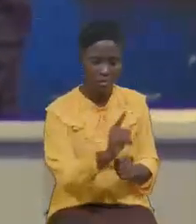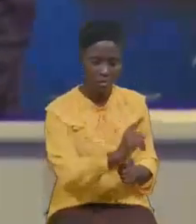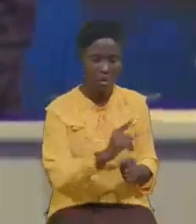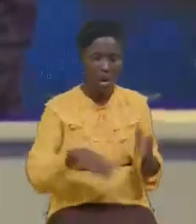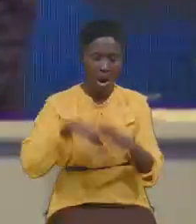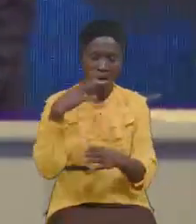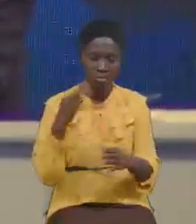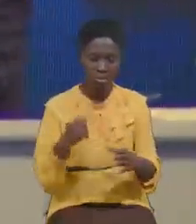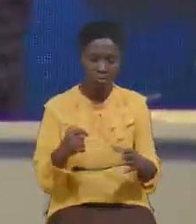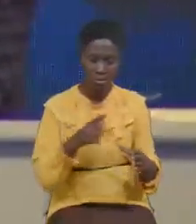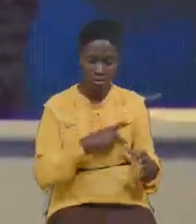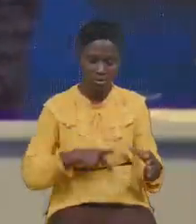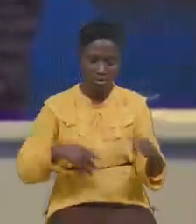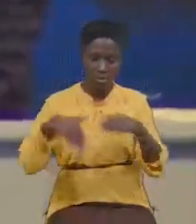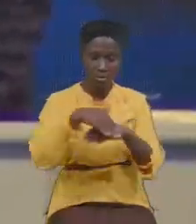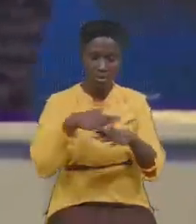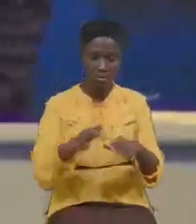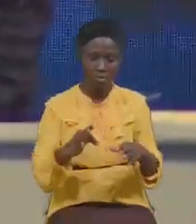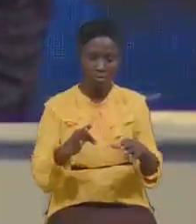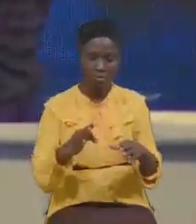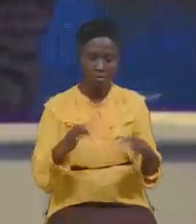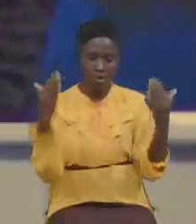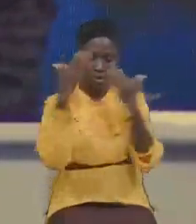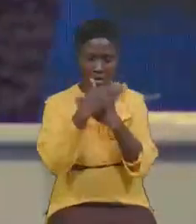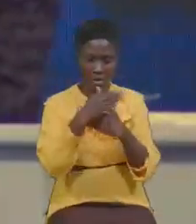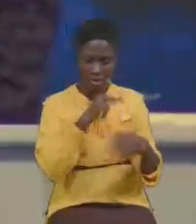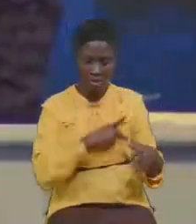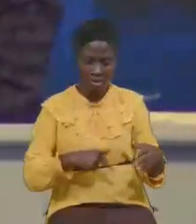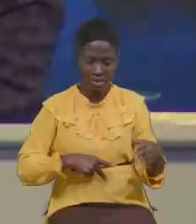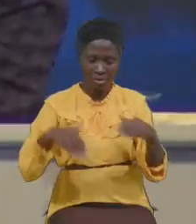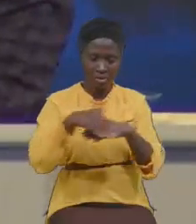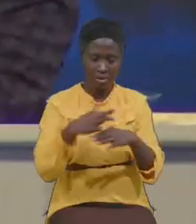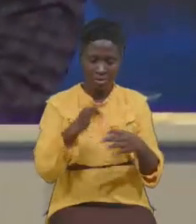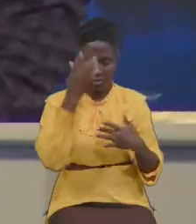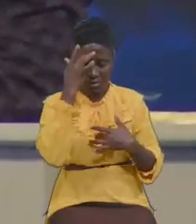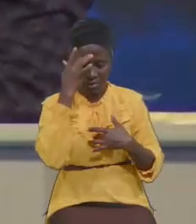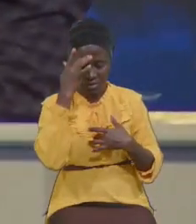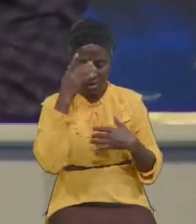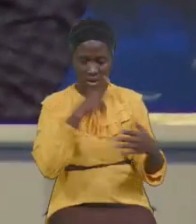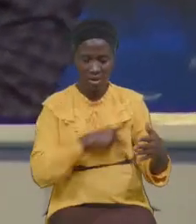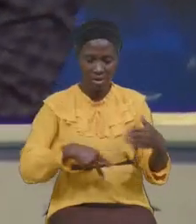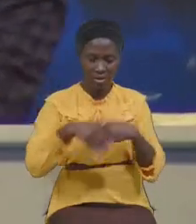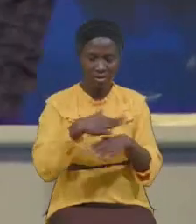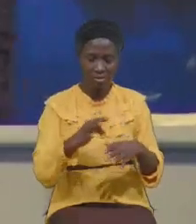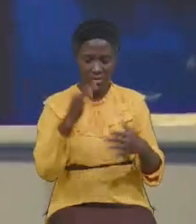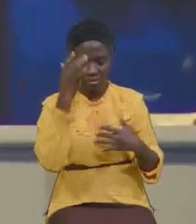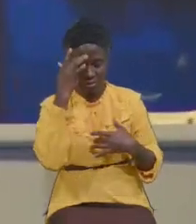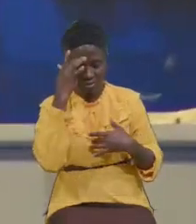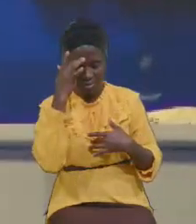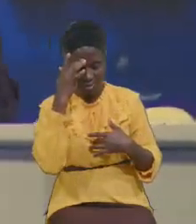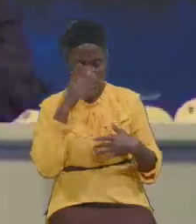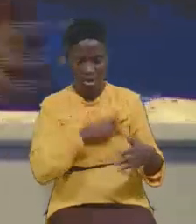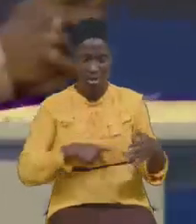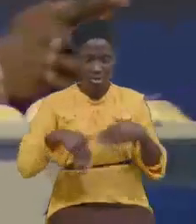of darkness, kingdom of disease, kingdom of sickness, kingdom of infirmity, and you